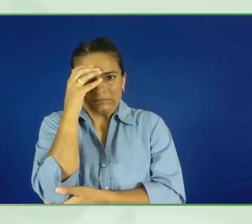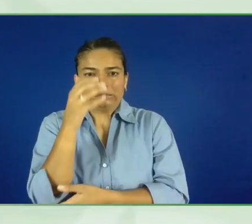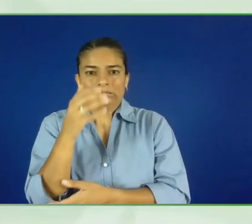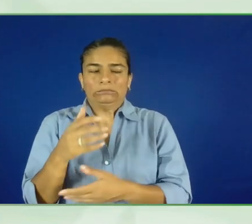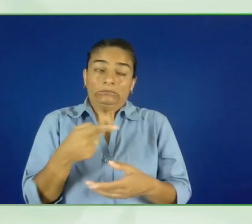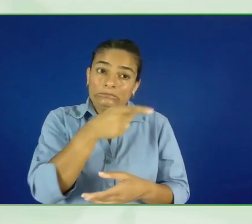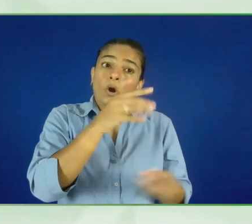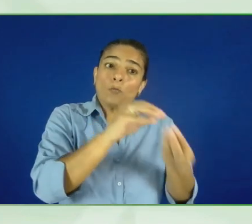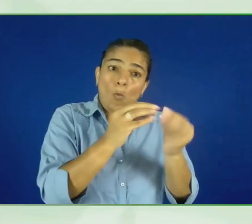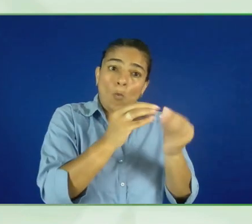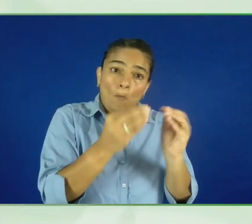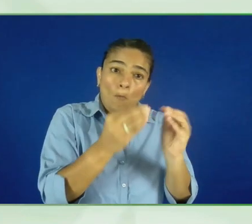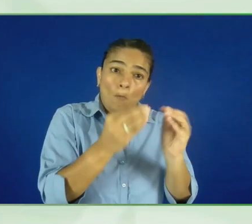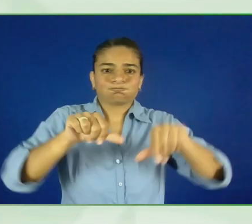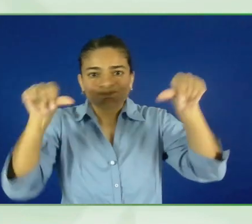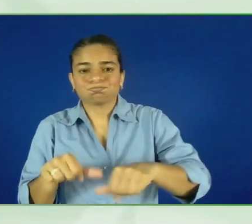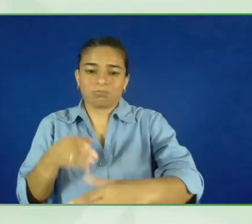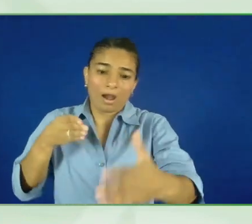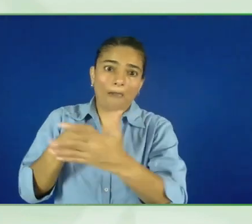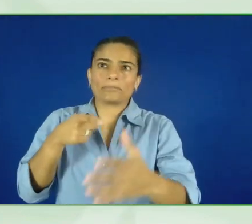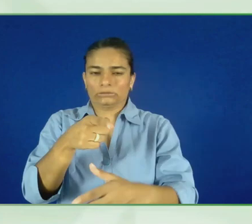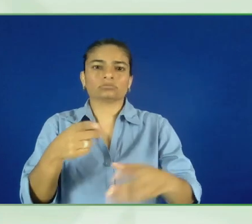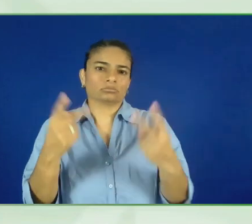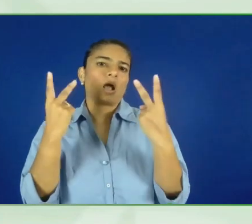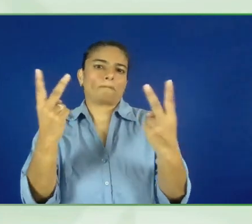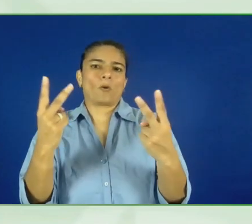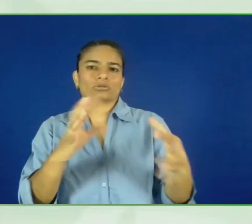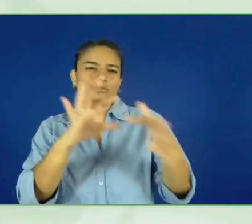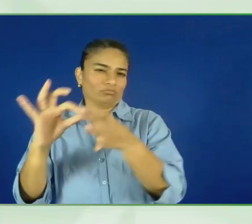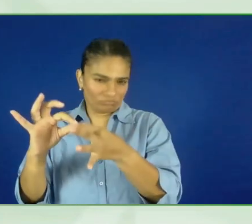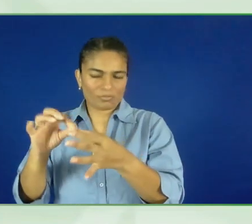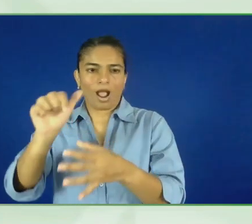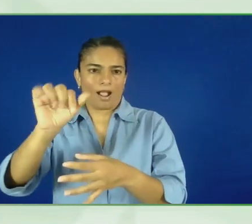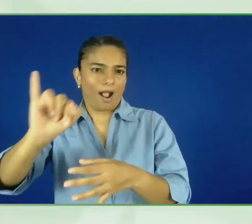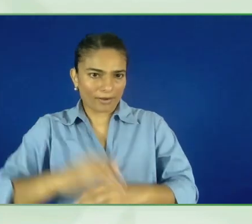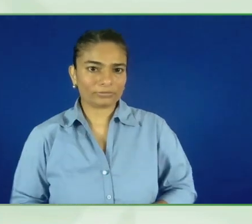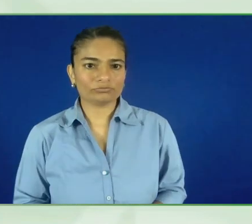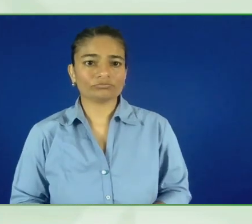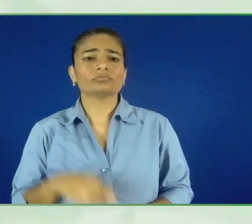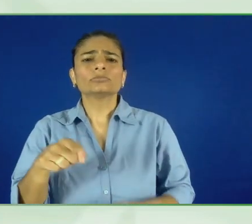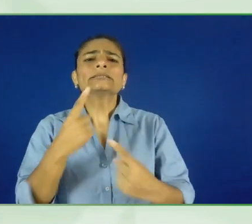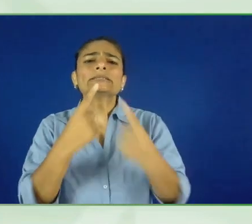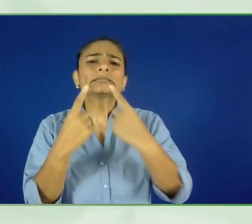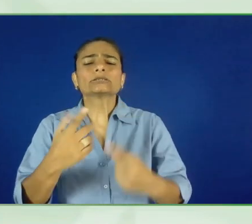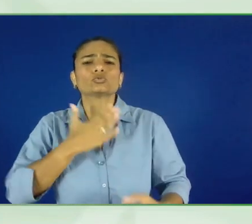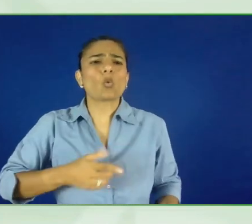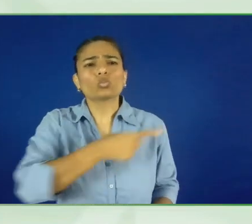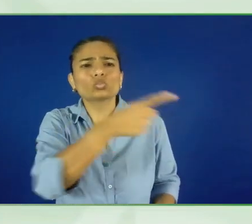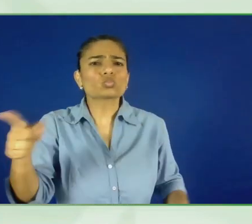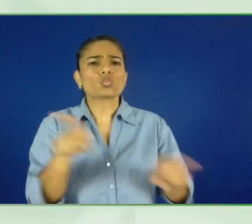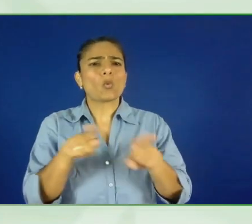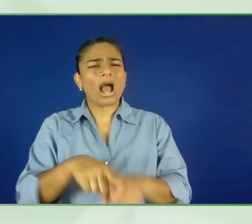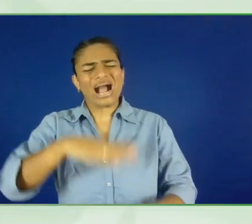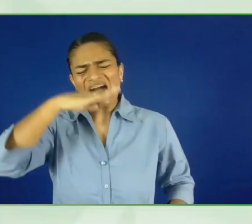encouraging you to take these first steps, because AI is here to stay, and you should embrace this idea, or at least